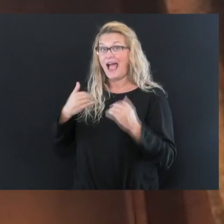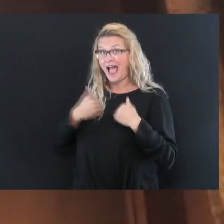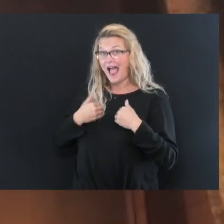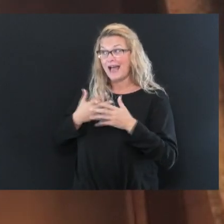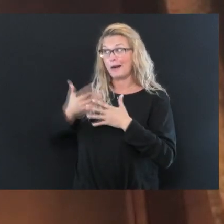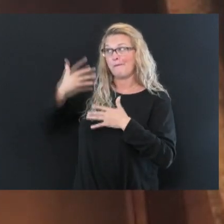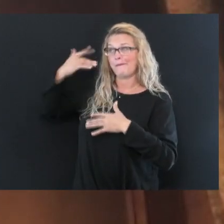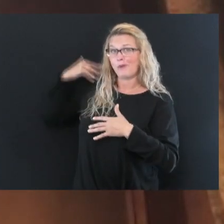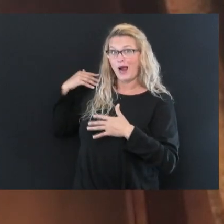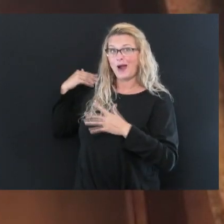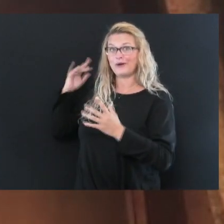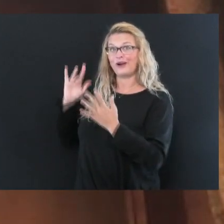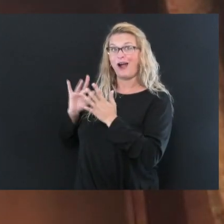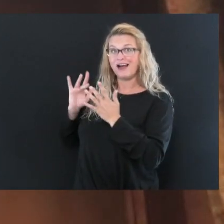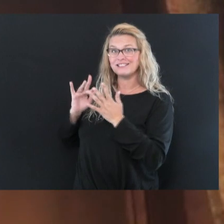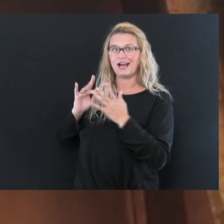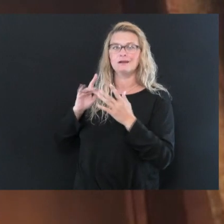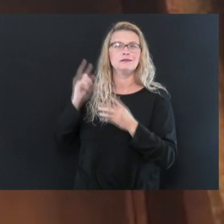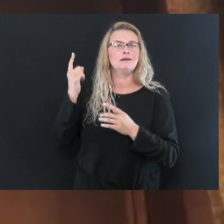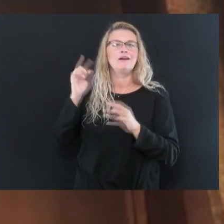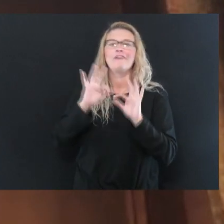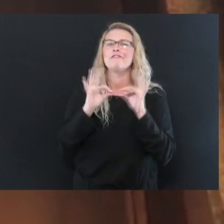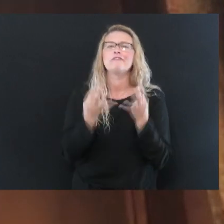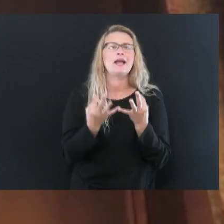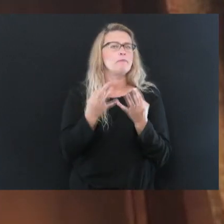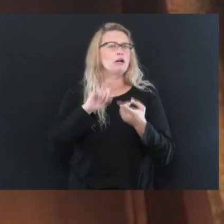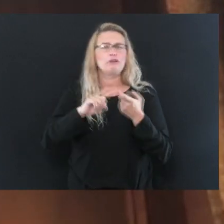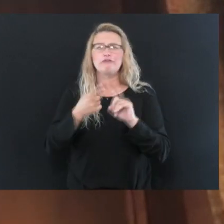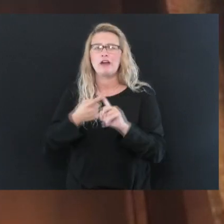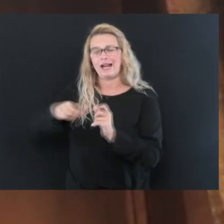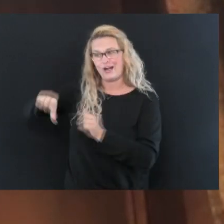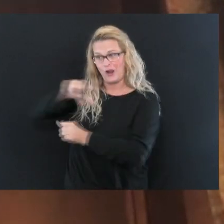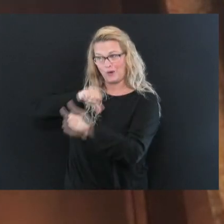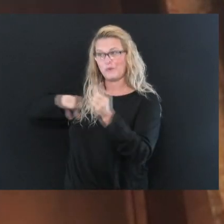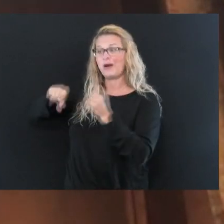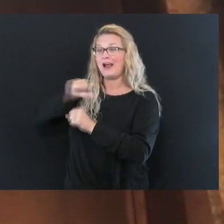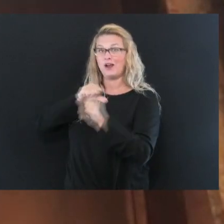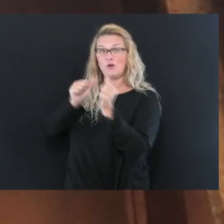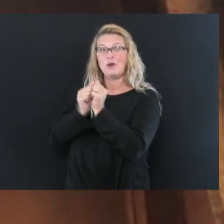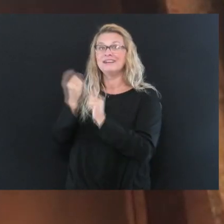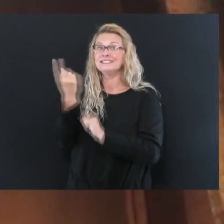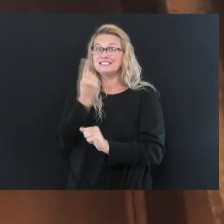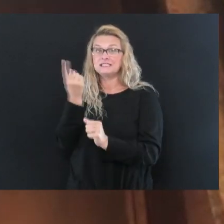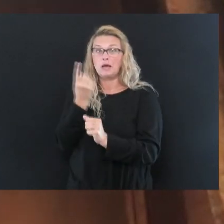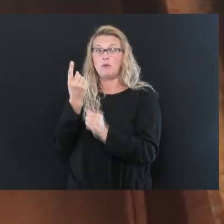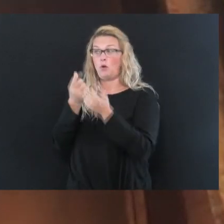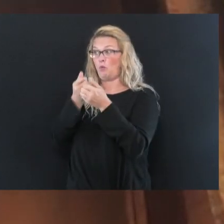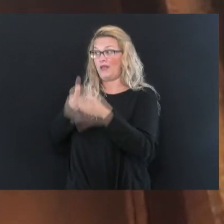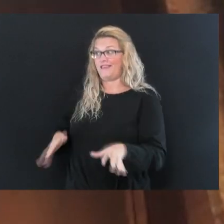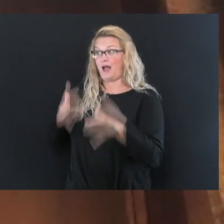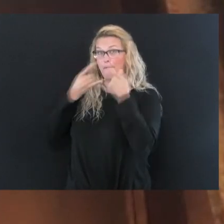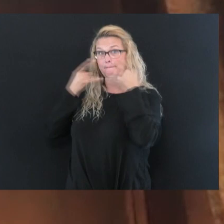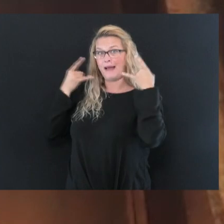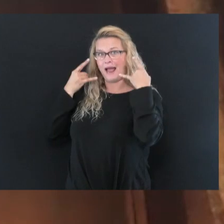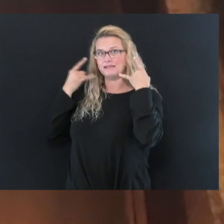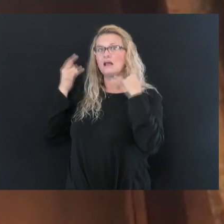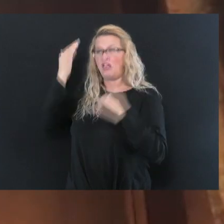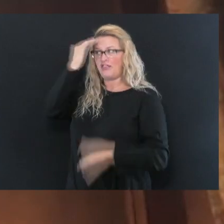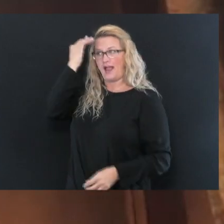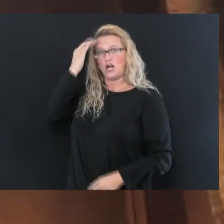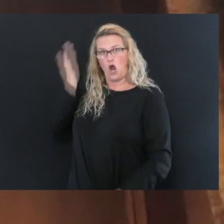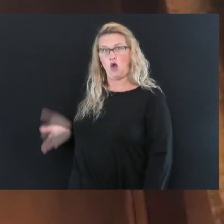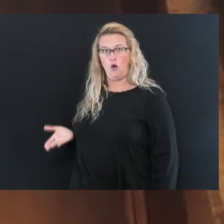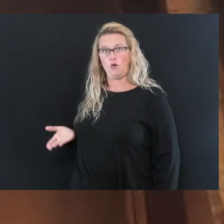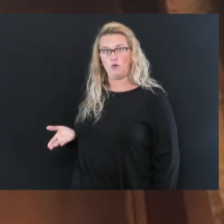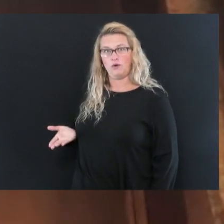a family member, a close friend, somebody they're around without wearing masks that they were able to identify. Or importantly,